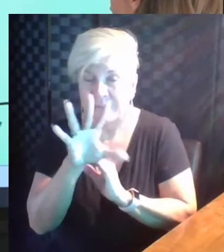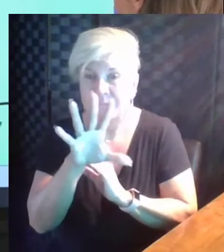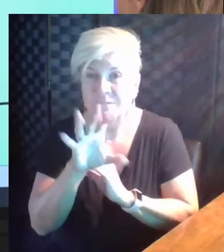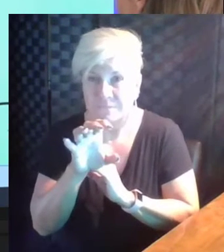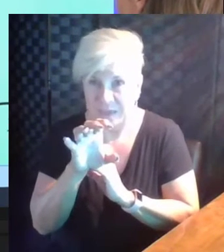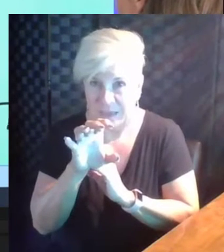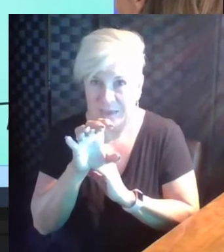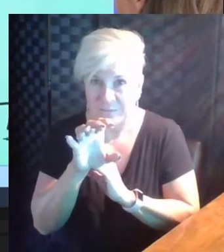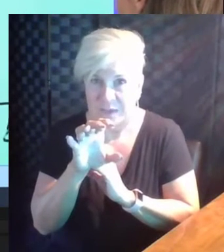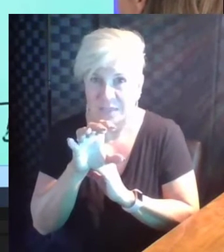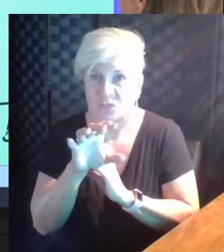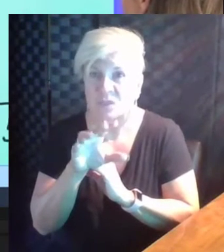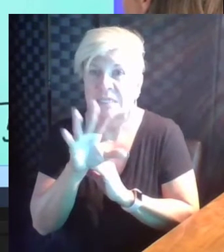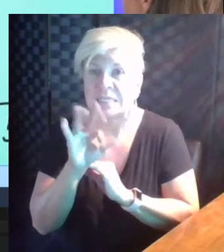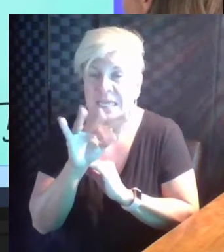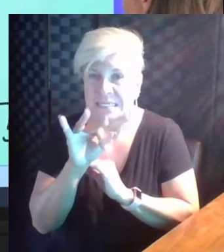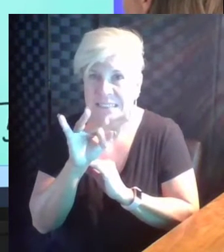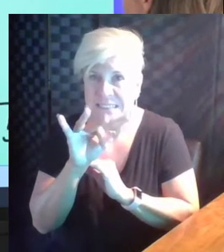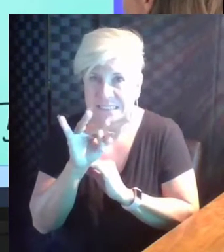gives me